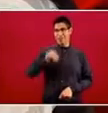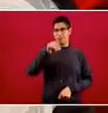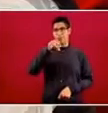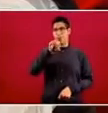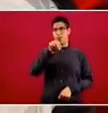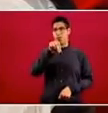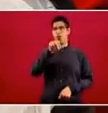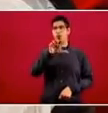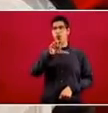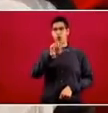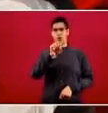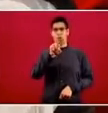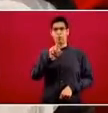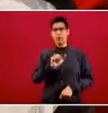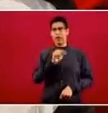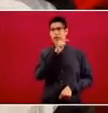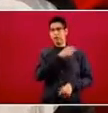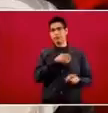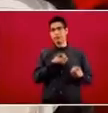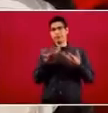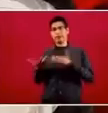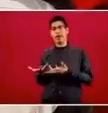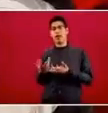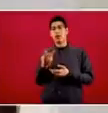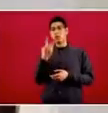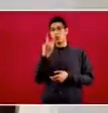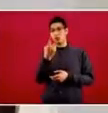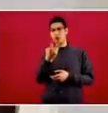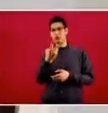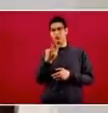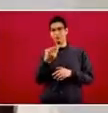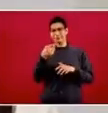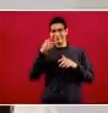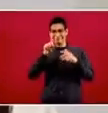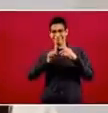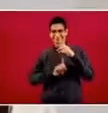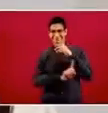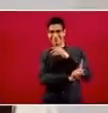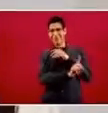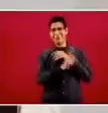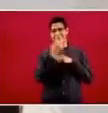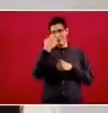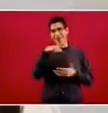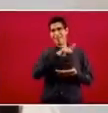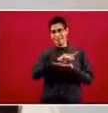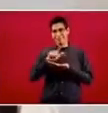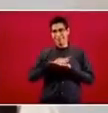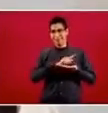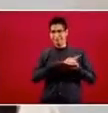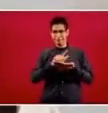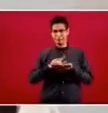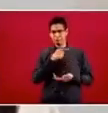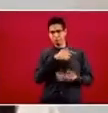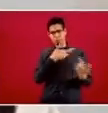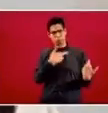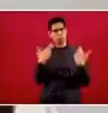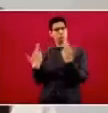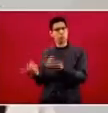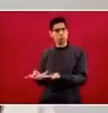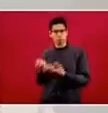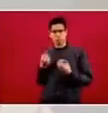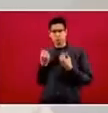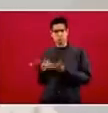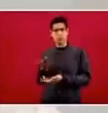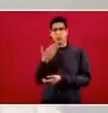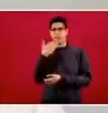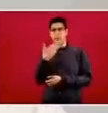which workers are in potential risk of having been infected. I would like to thank